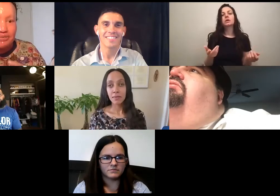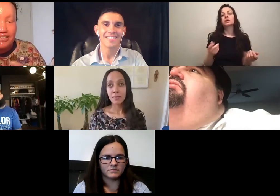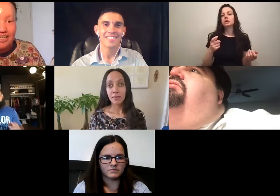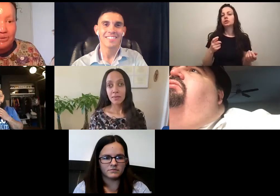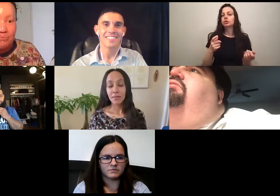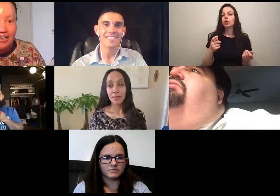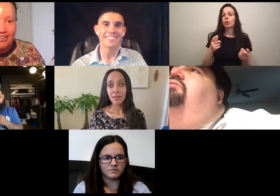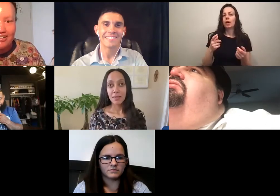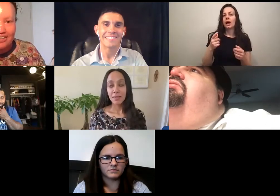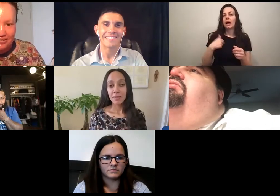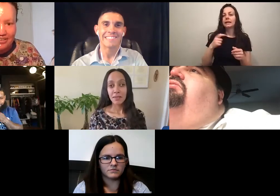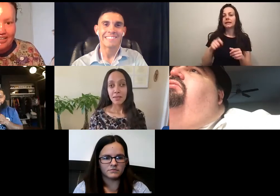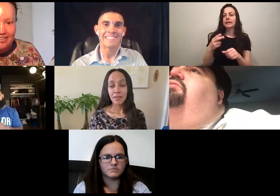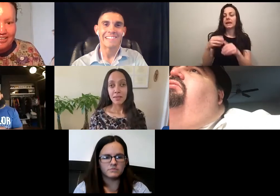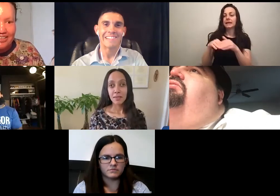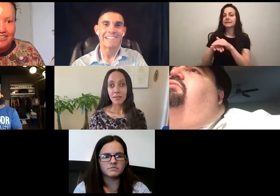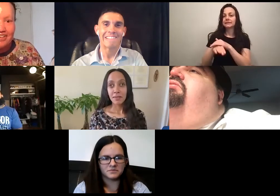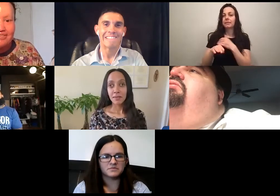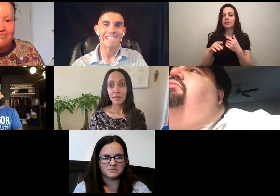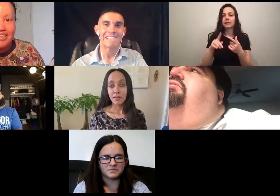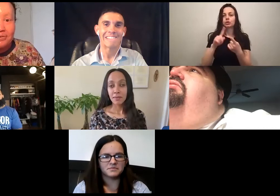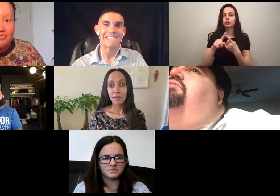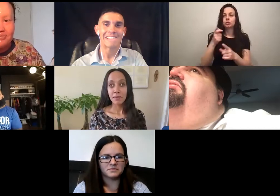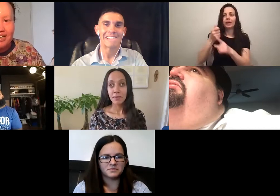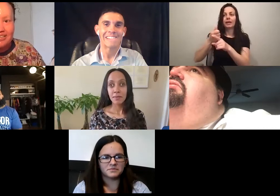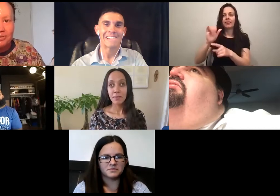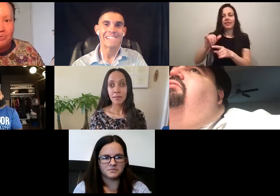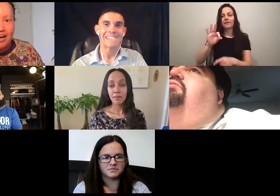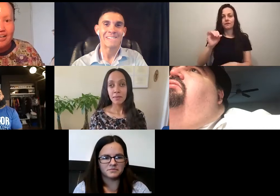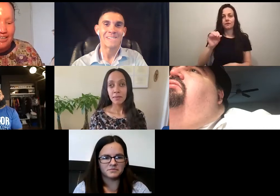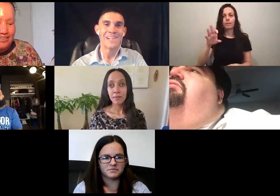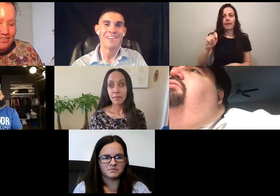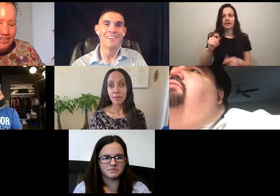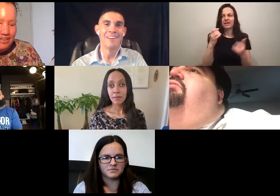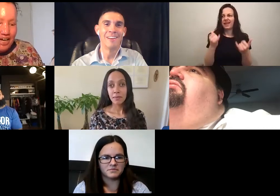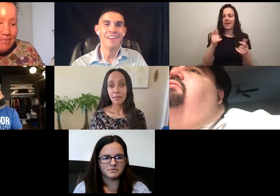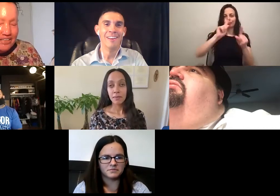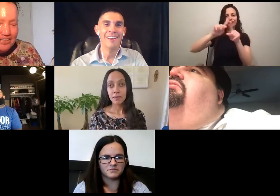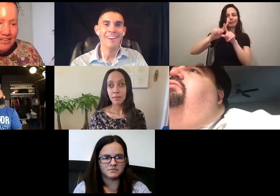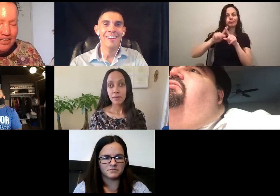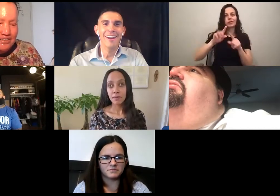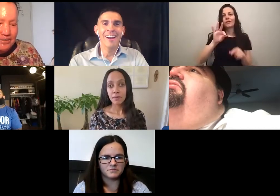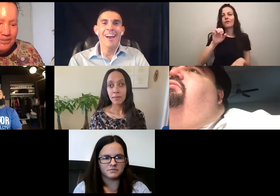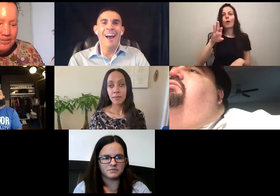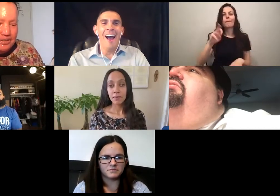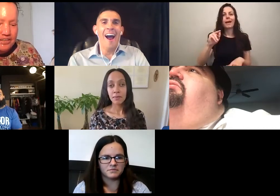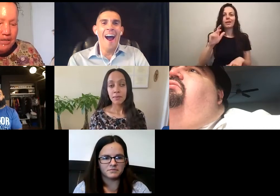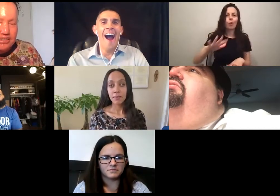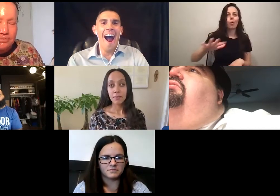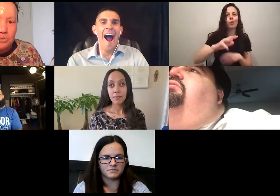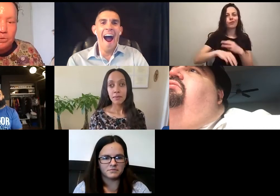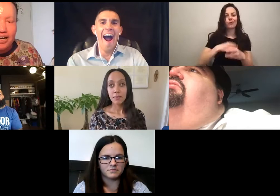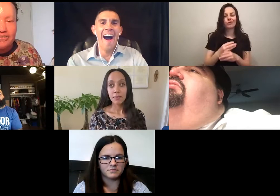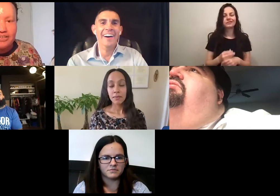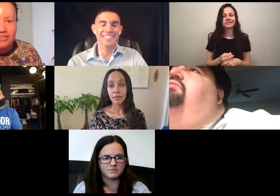able to reach that new market. And so now it's available in all formats worldwide, and it's amazing. And so it's